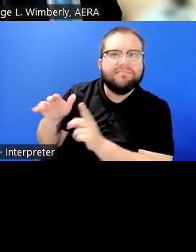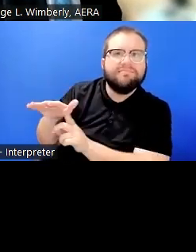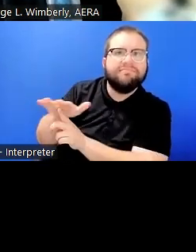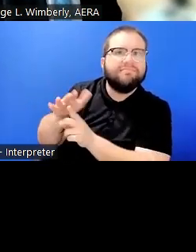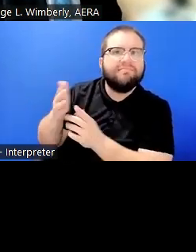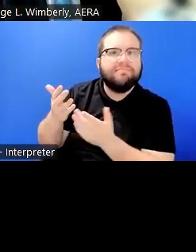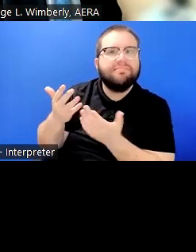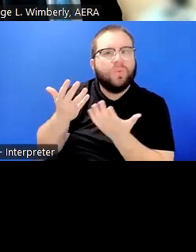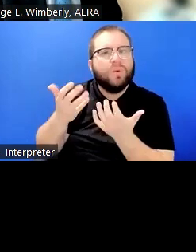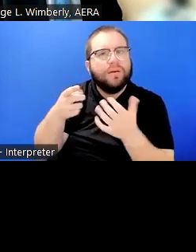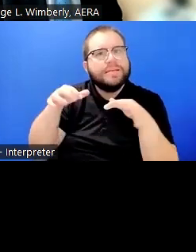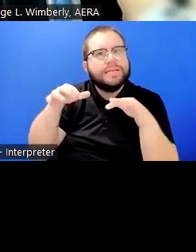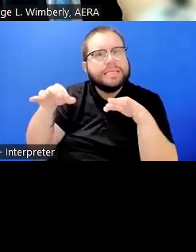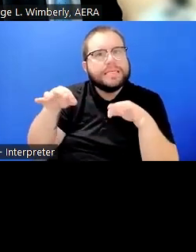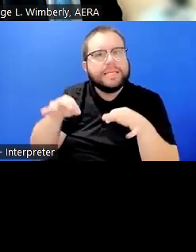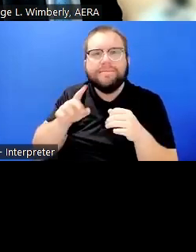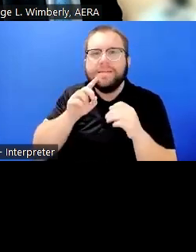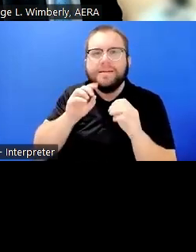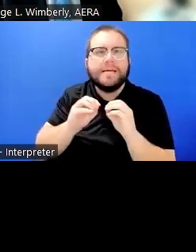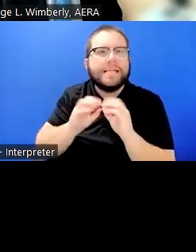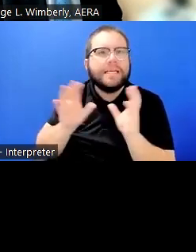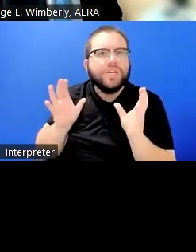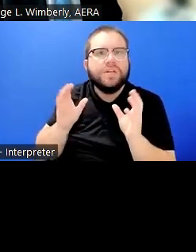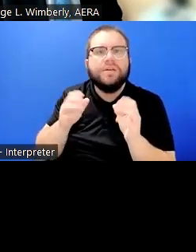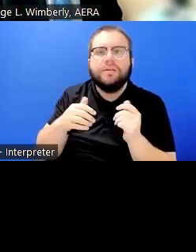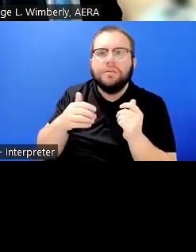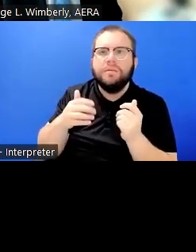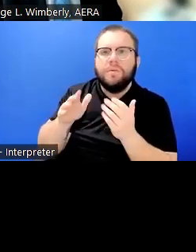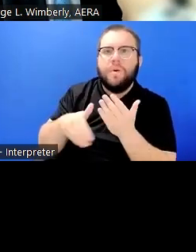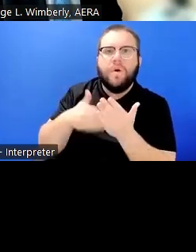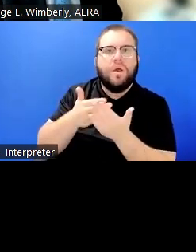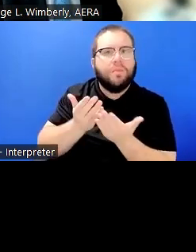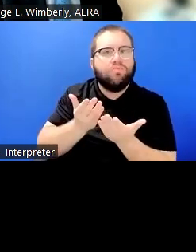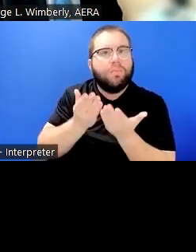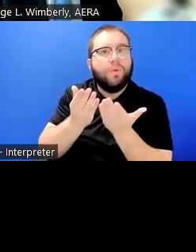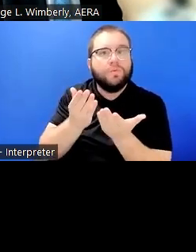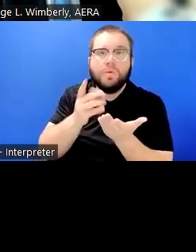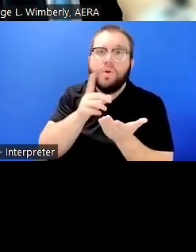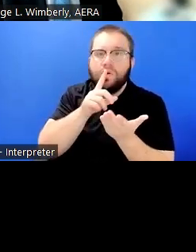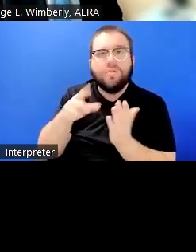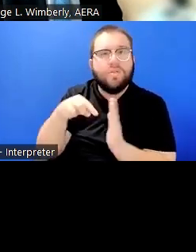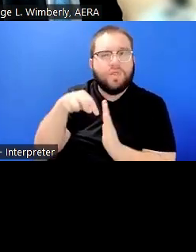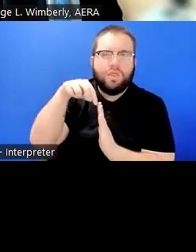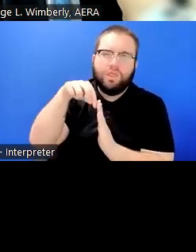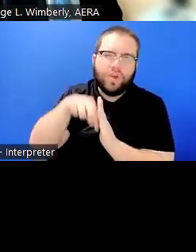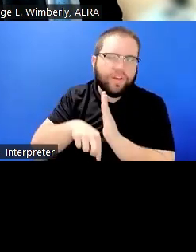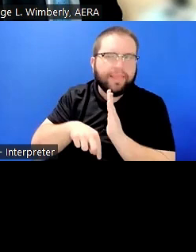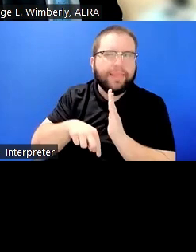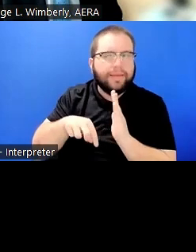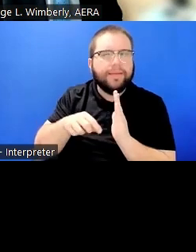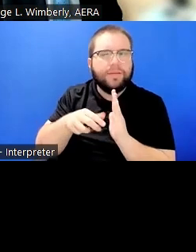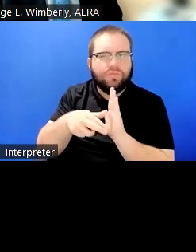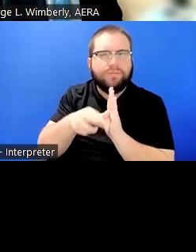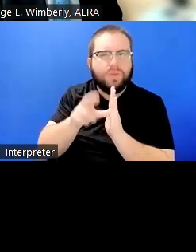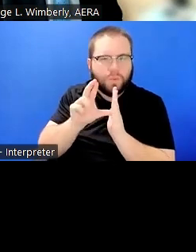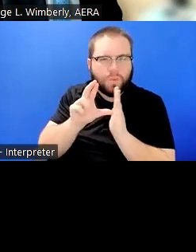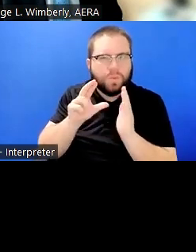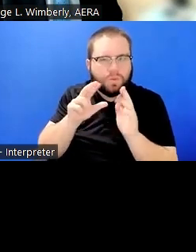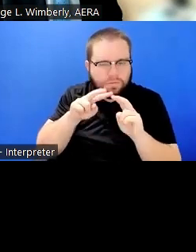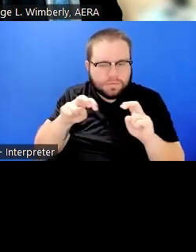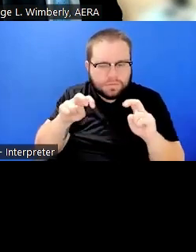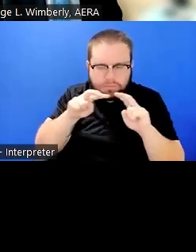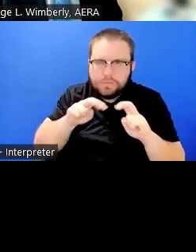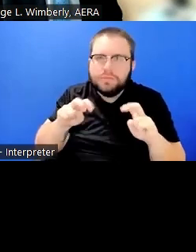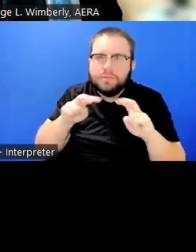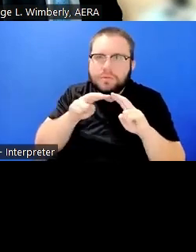And that, because all the proposals are thoroughly reviewed by a panel of senior scholars,